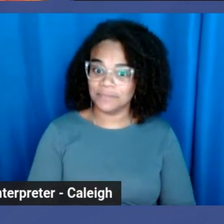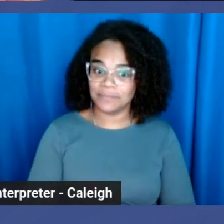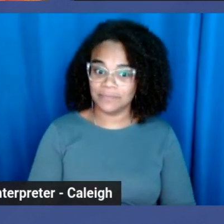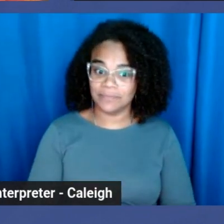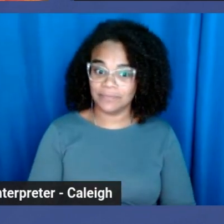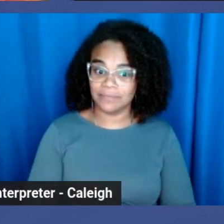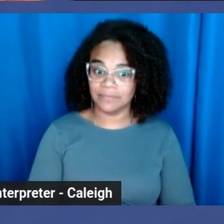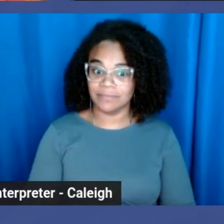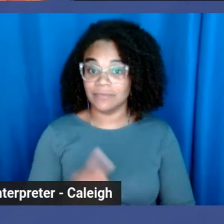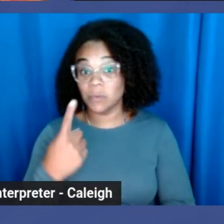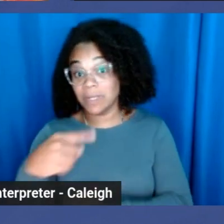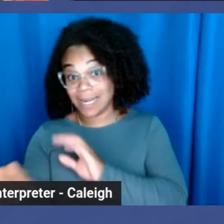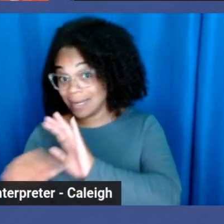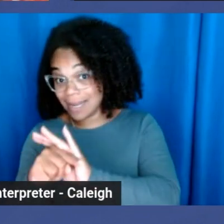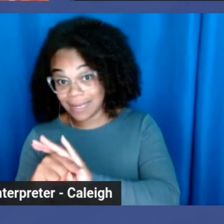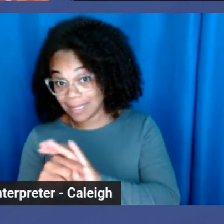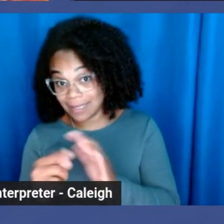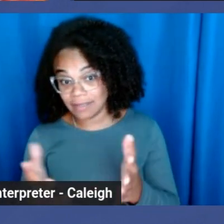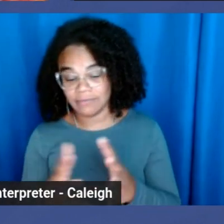Negative.